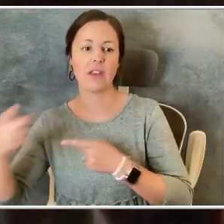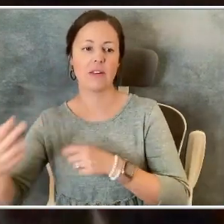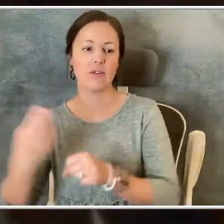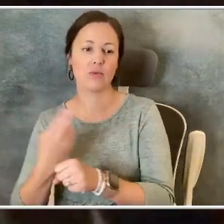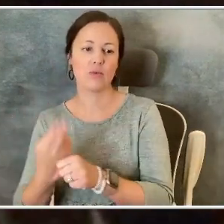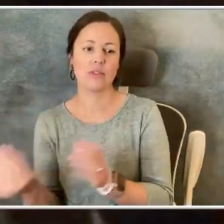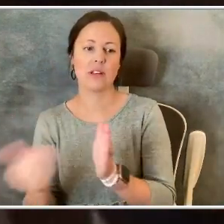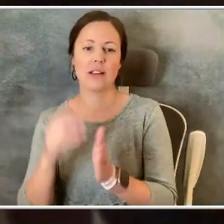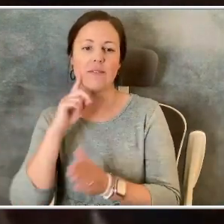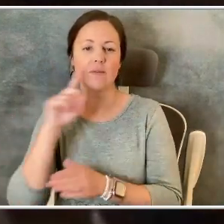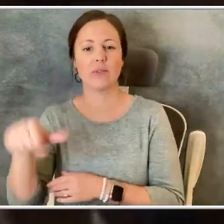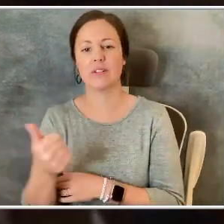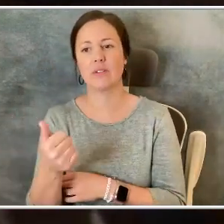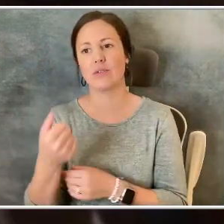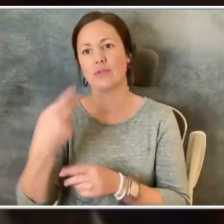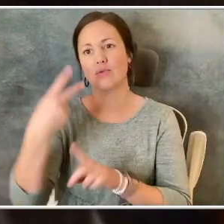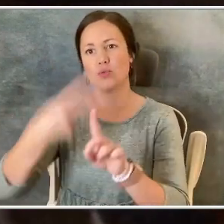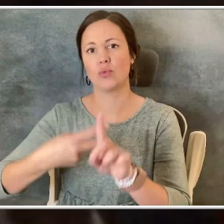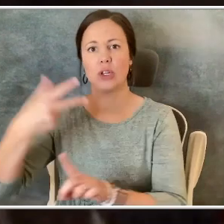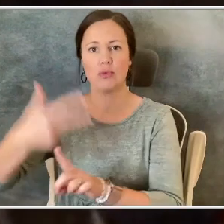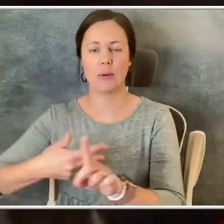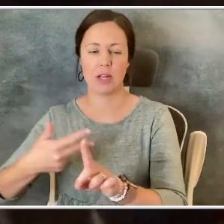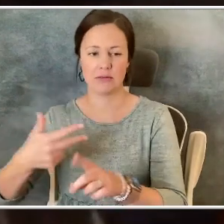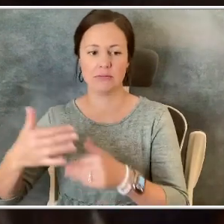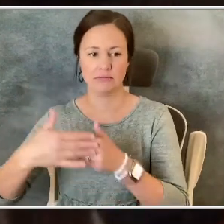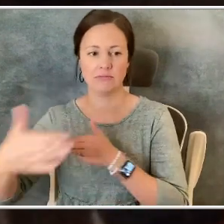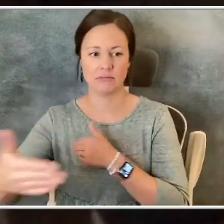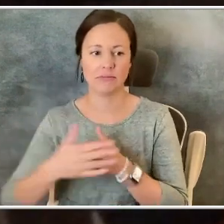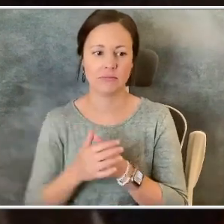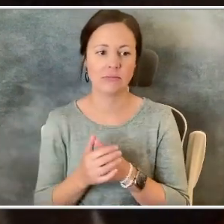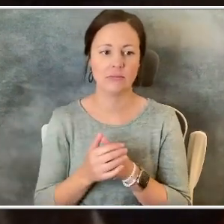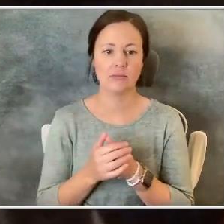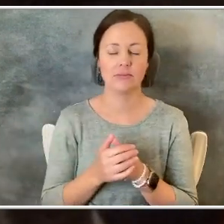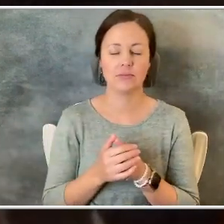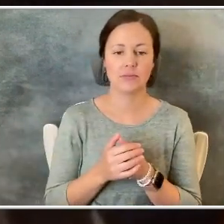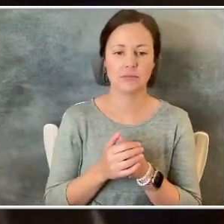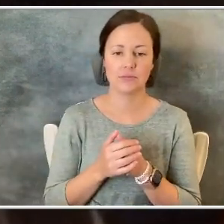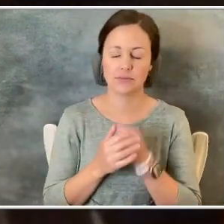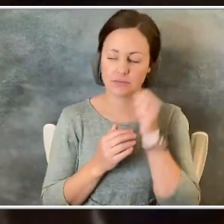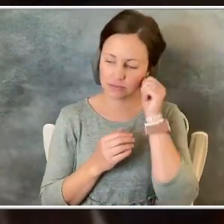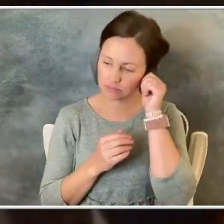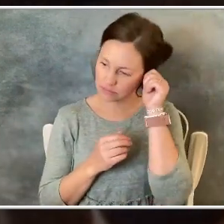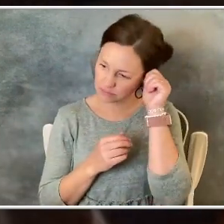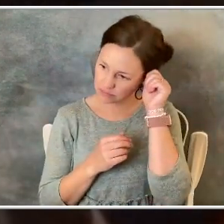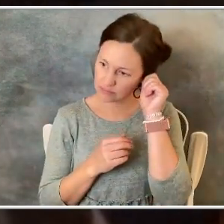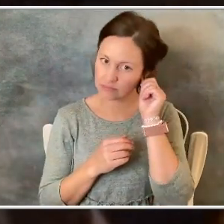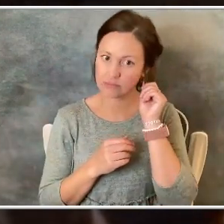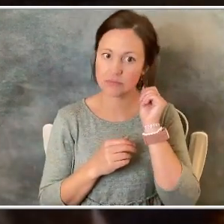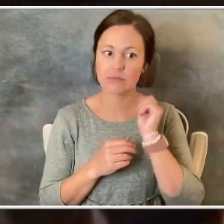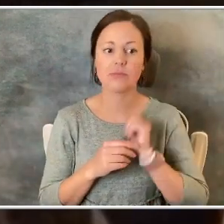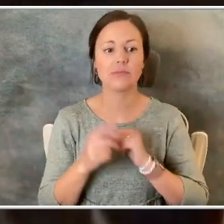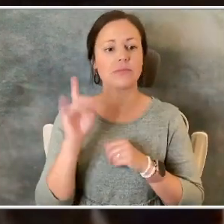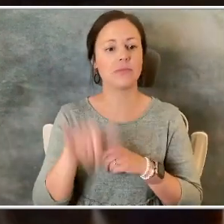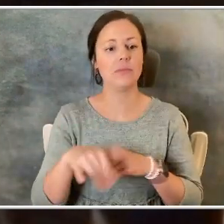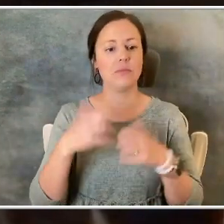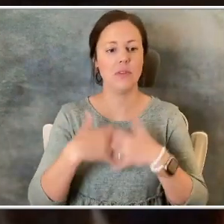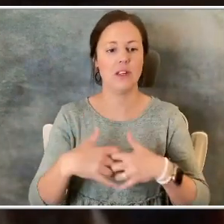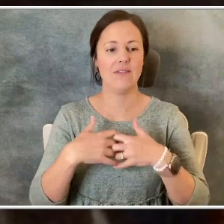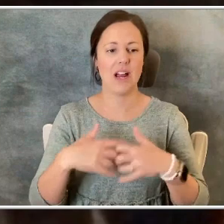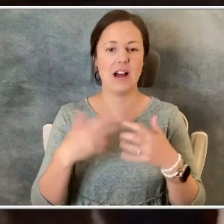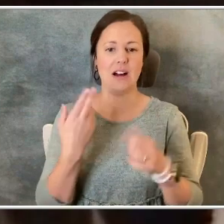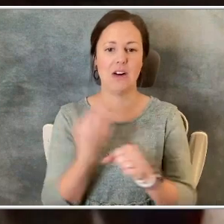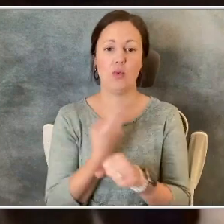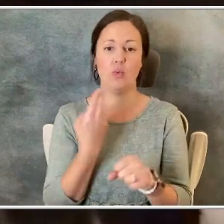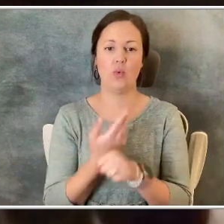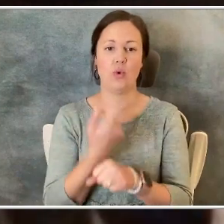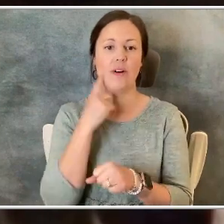for another 2 to 3 months. The device is worn for at least about an hour